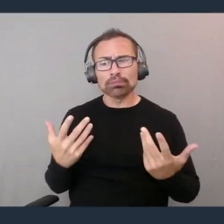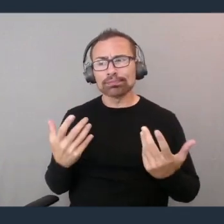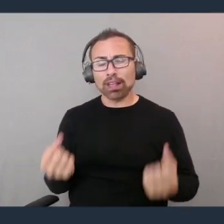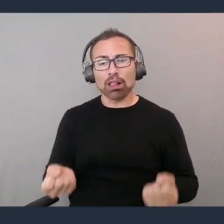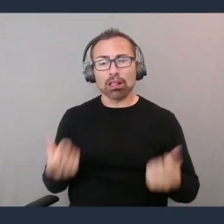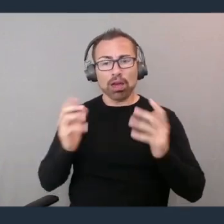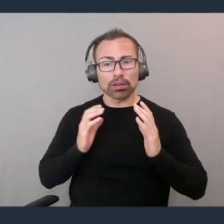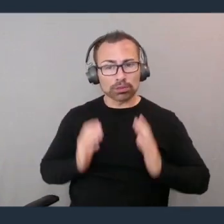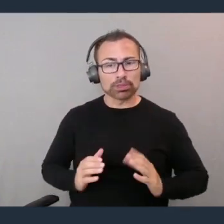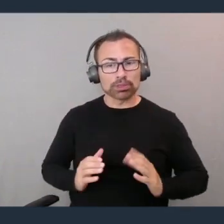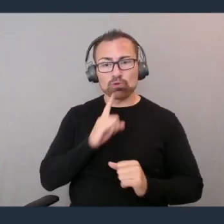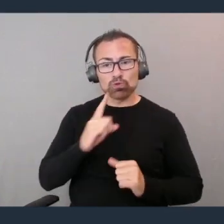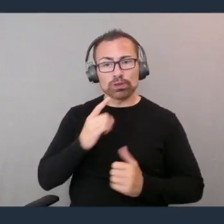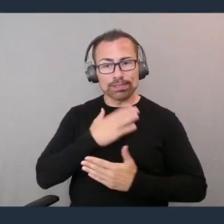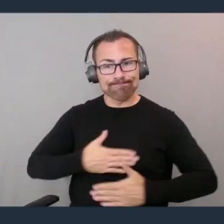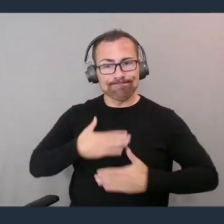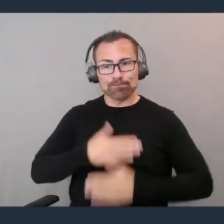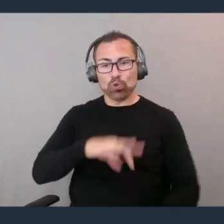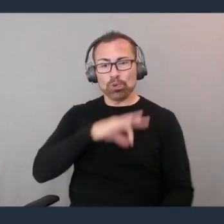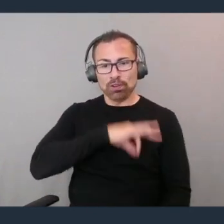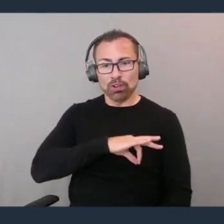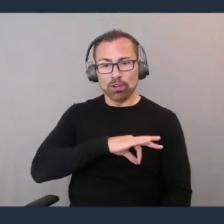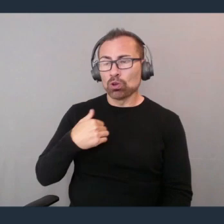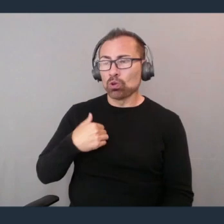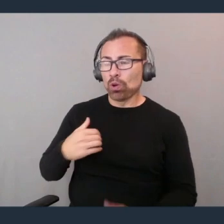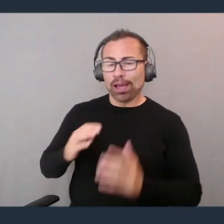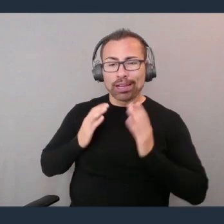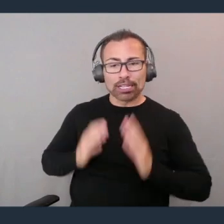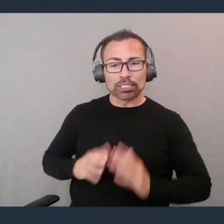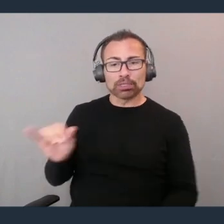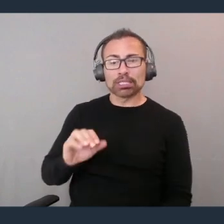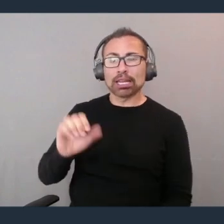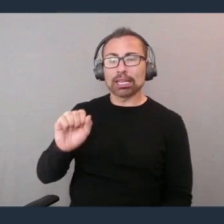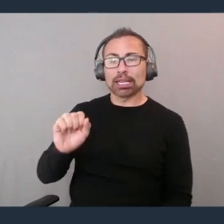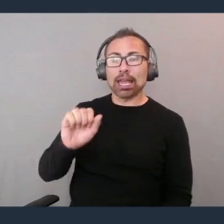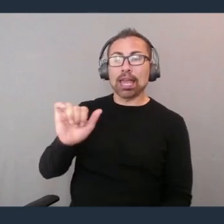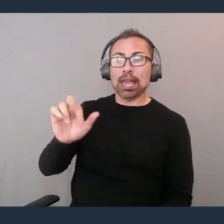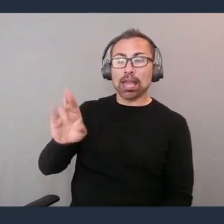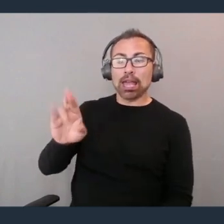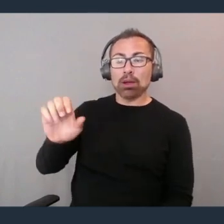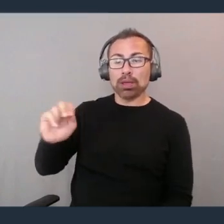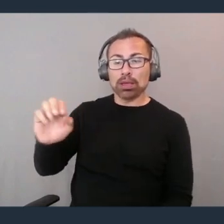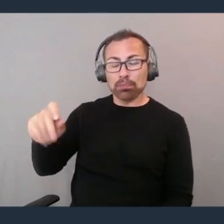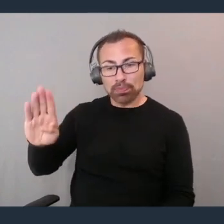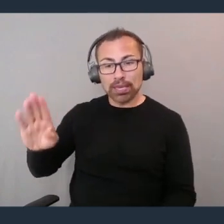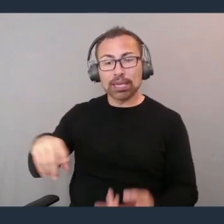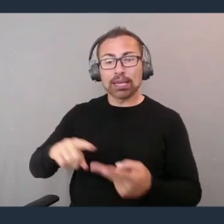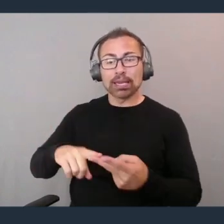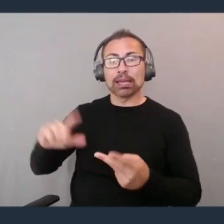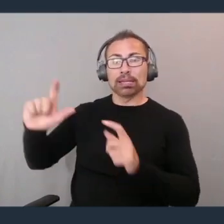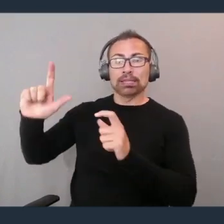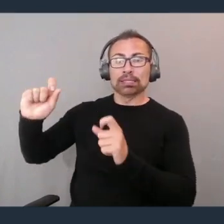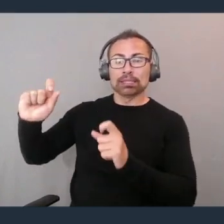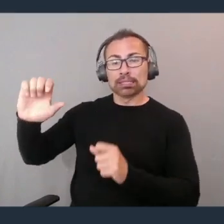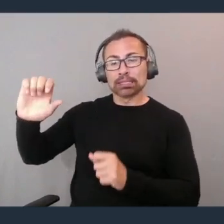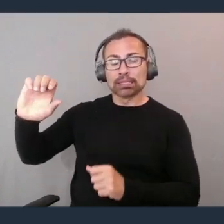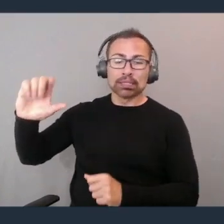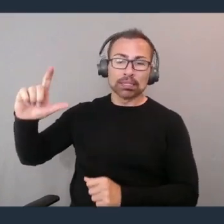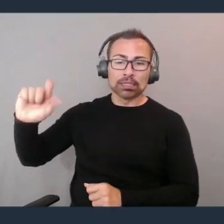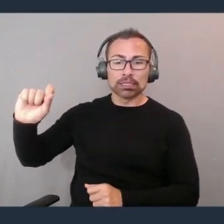that were really enjoying the benefits. We had customers like Airbnb or Snap, or even ByteDance recently published a blog about running on